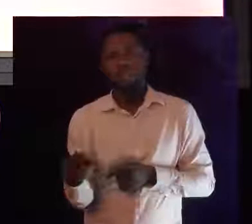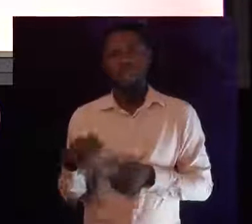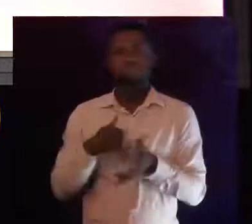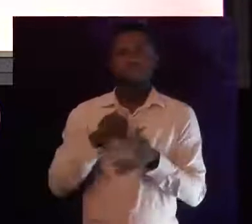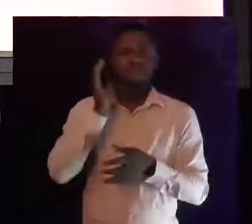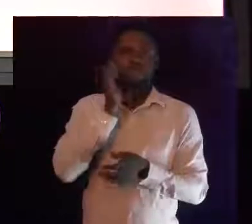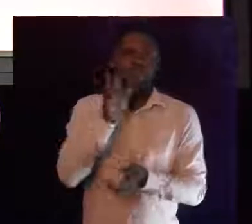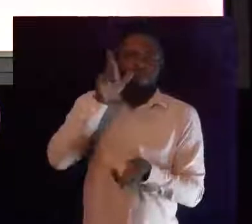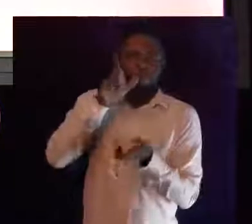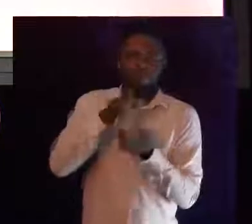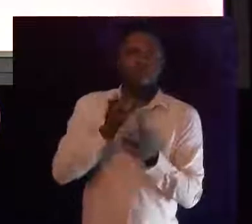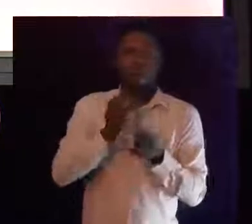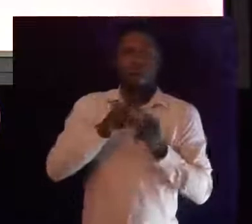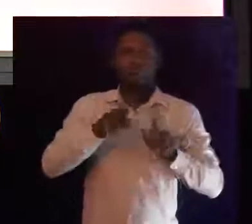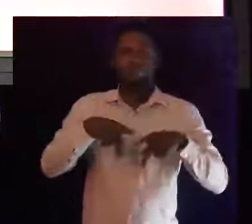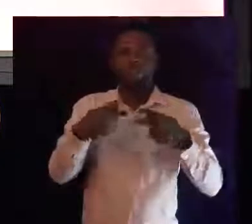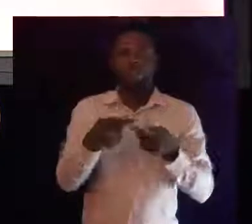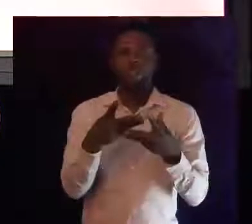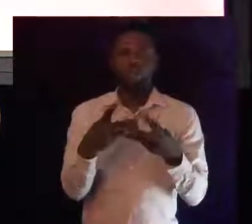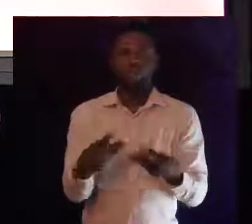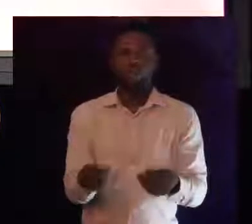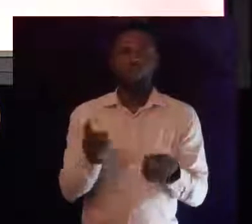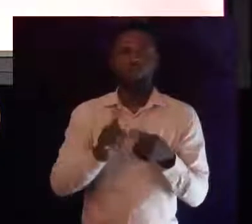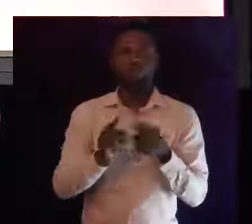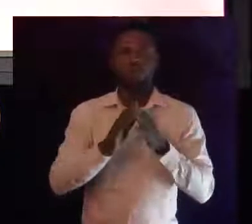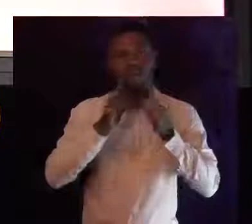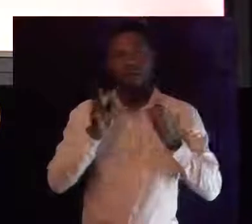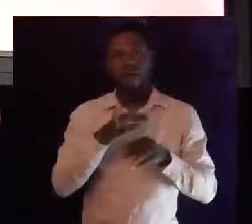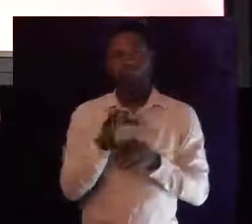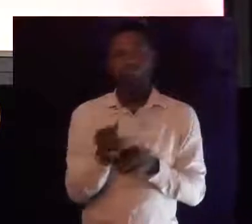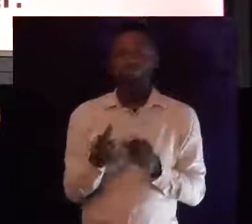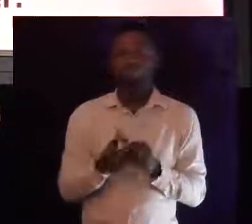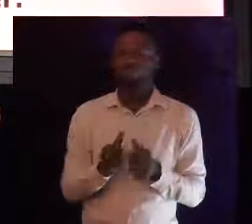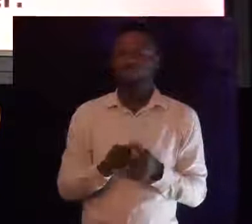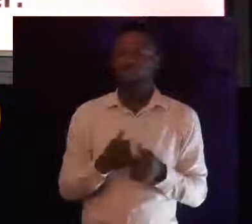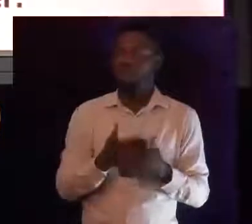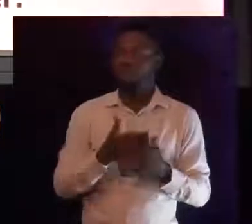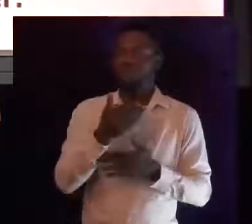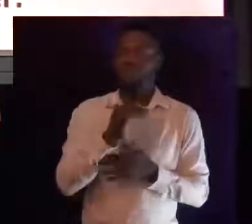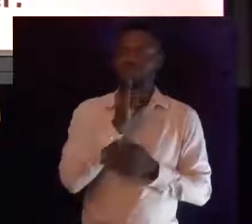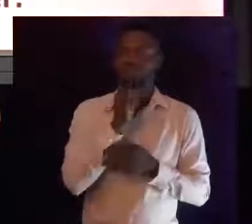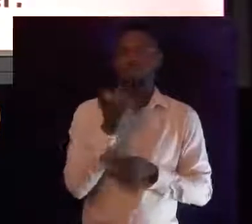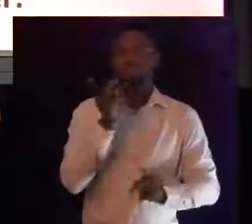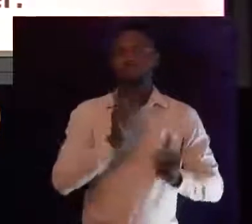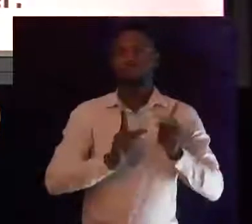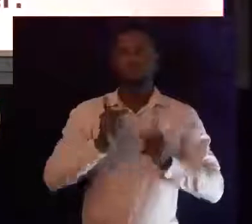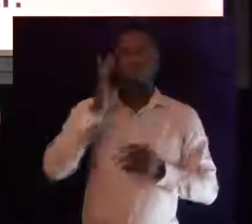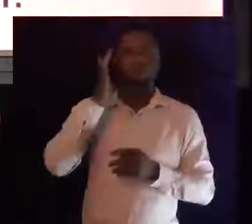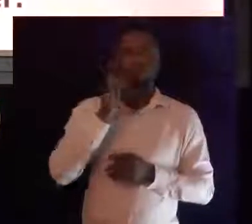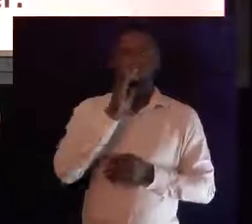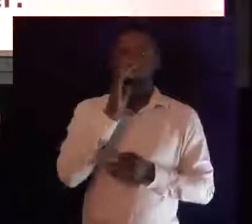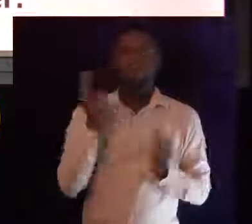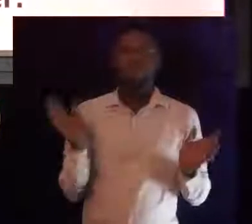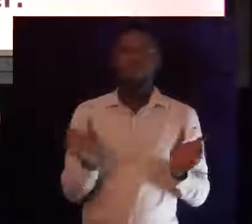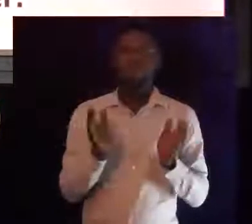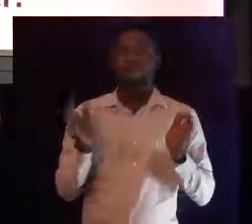materials, it will reduce or provide solution to housing shortages. Next is people